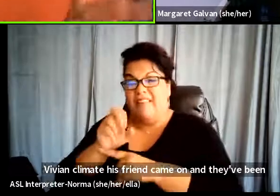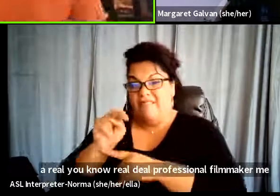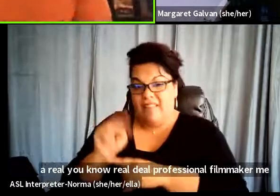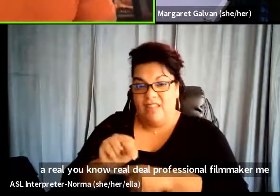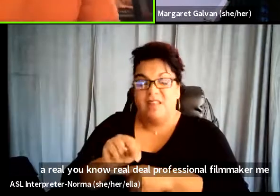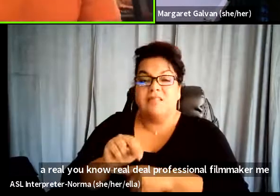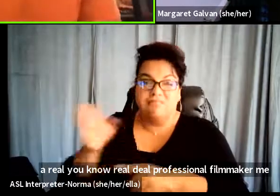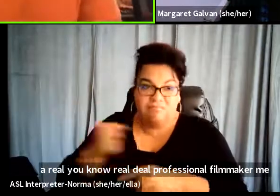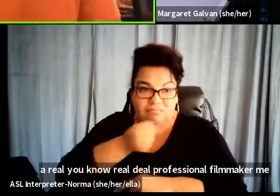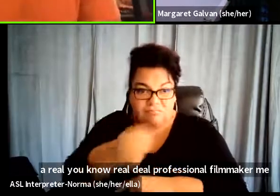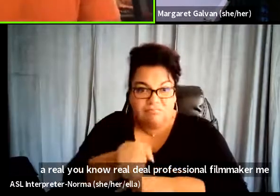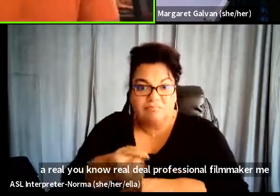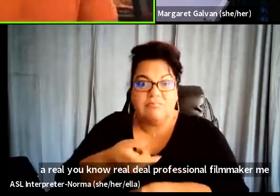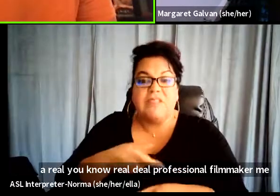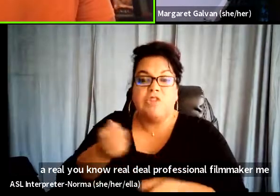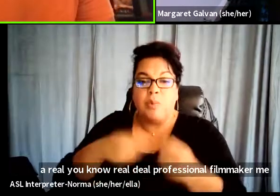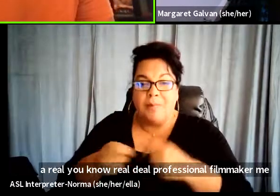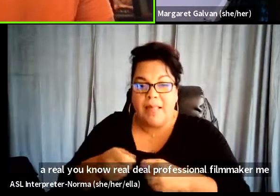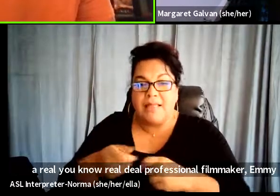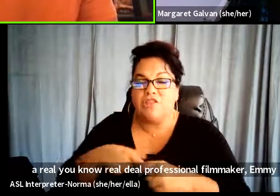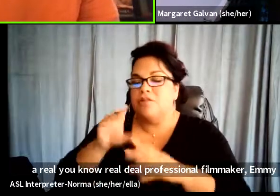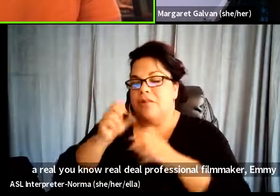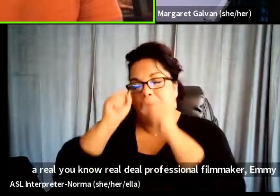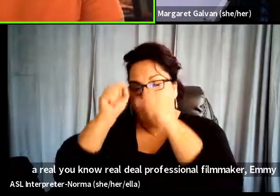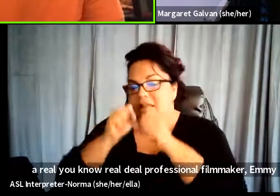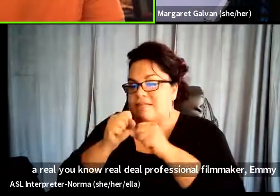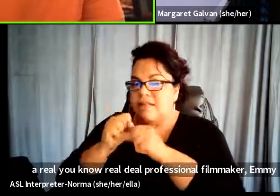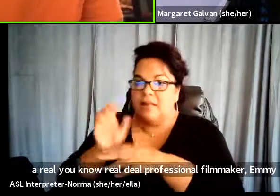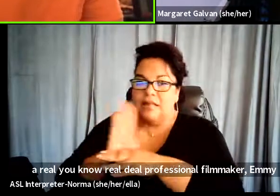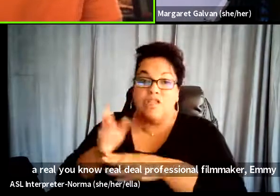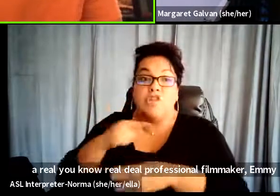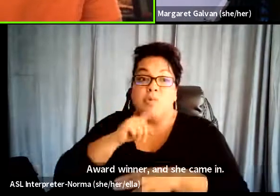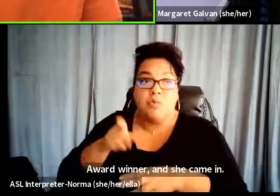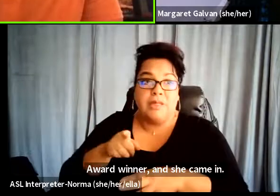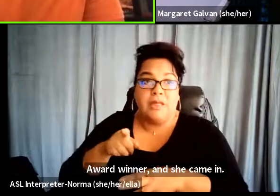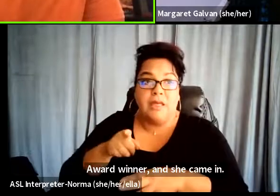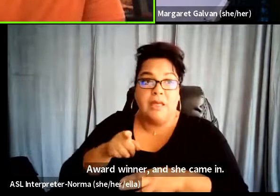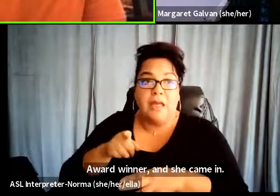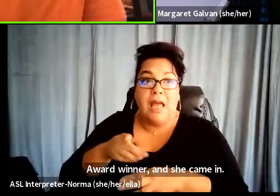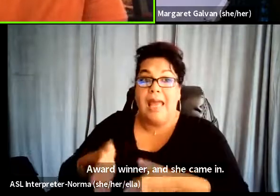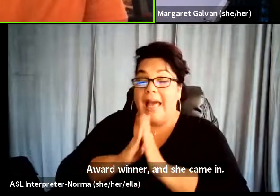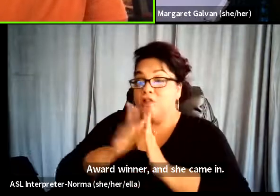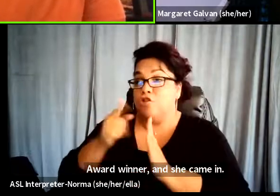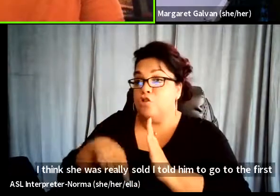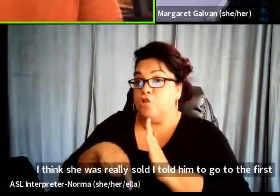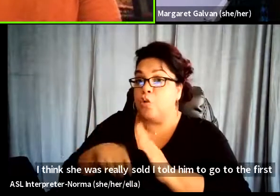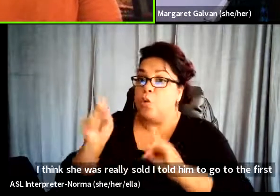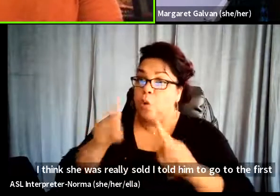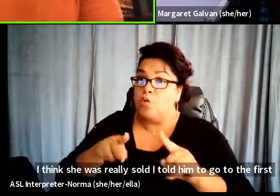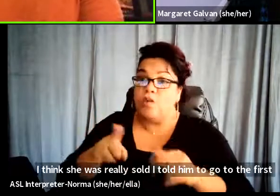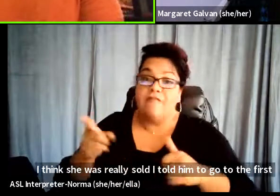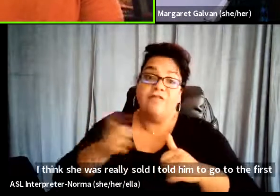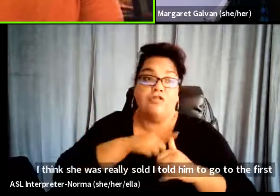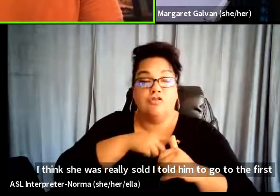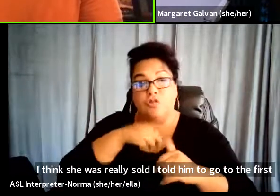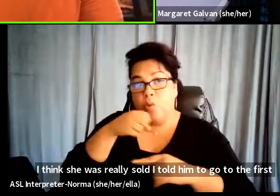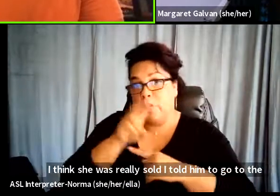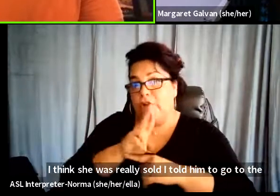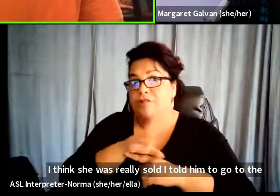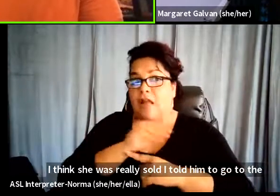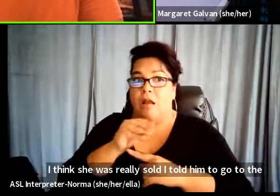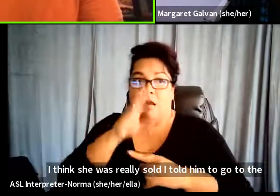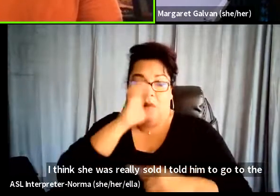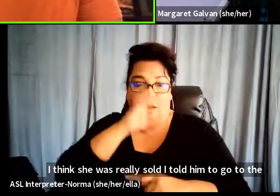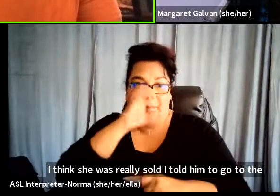uh, Emmy award winner. And she came in, um, I think she was really sold. I told her to go to the first careers in comics conference, um, in New York in